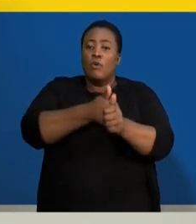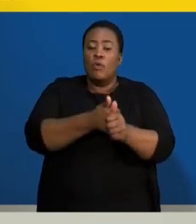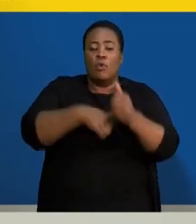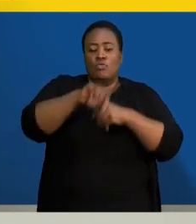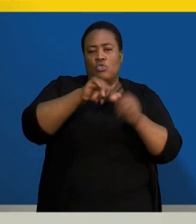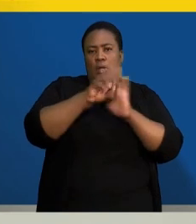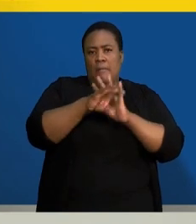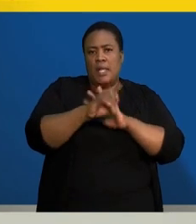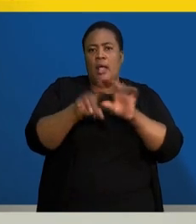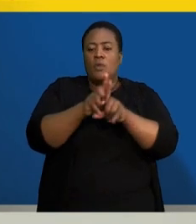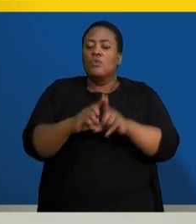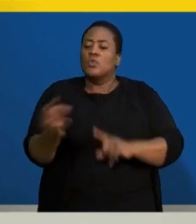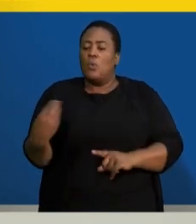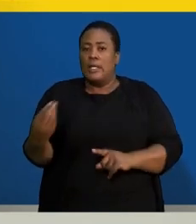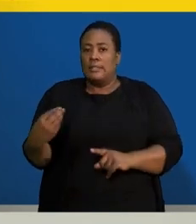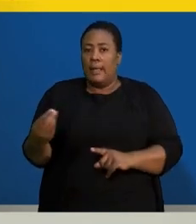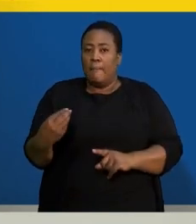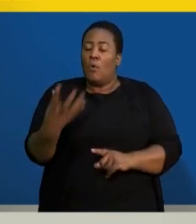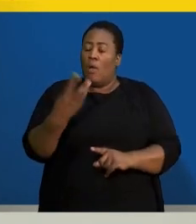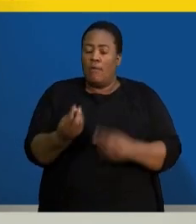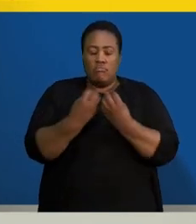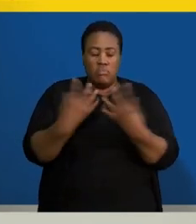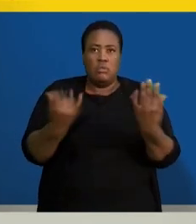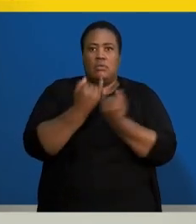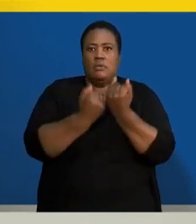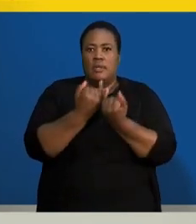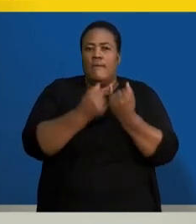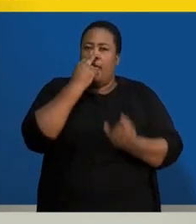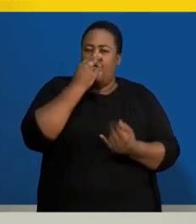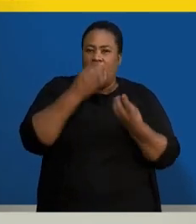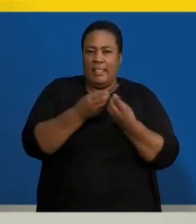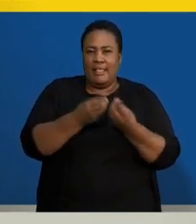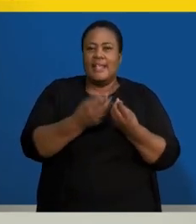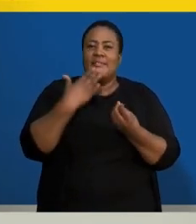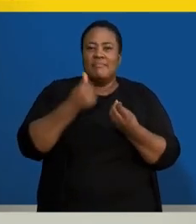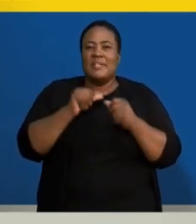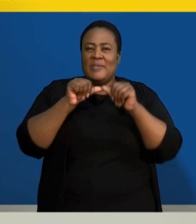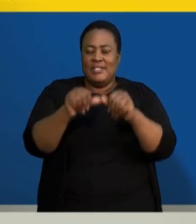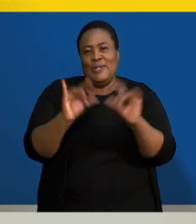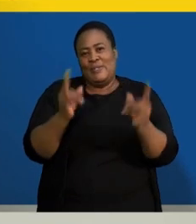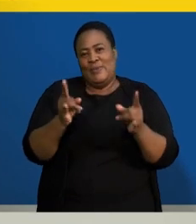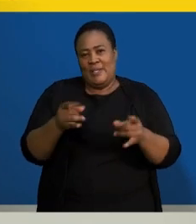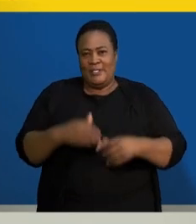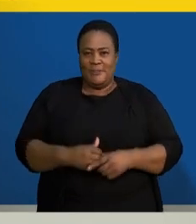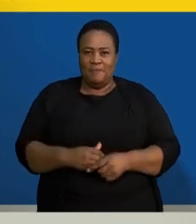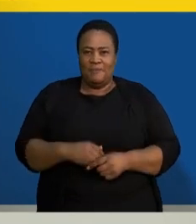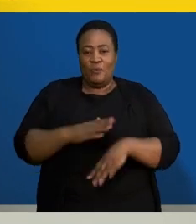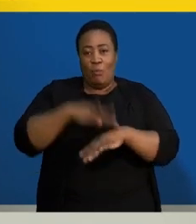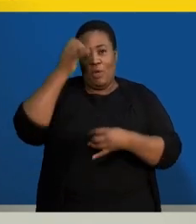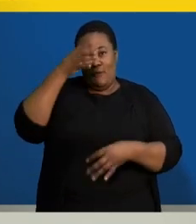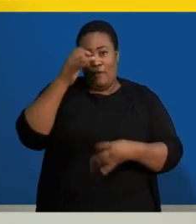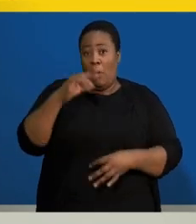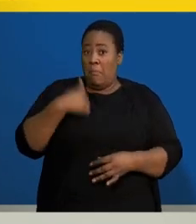our WhatsApp line. There's tons of competitions and fun stuff, so do stay tuned for some more details. I'm never